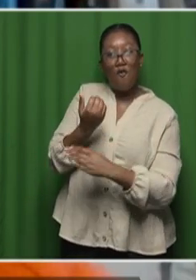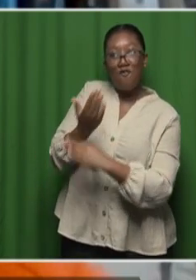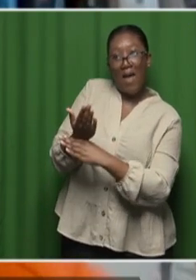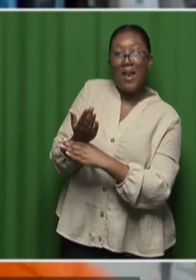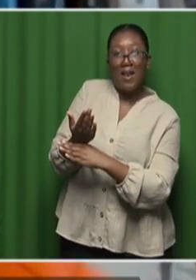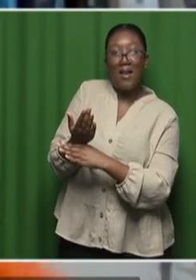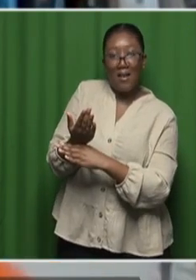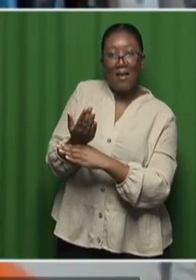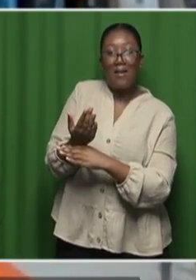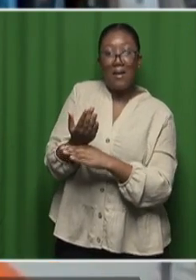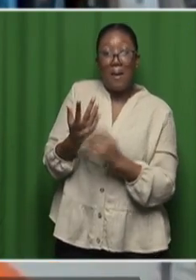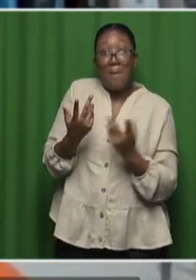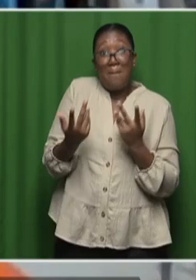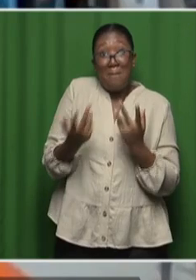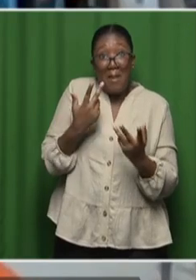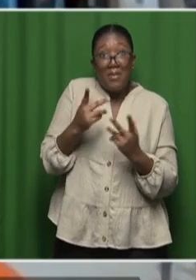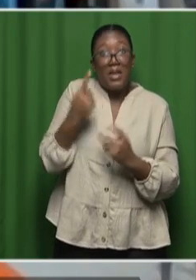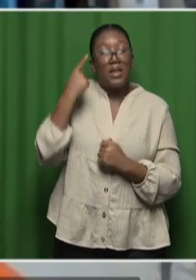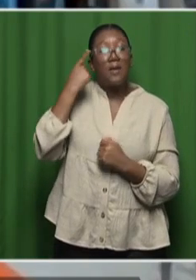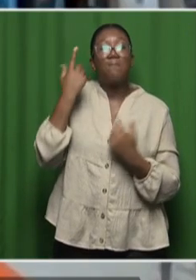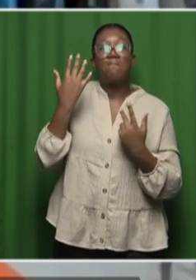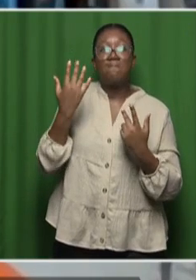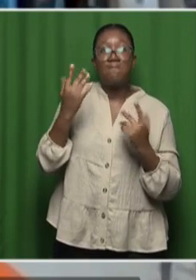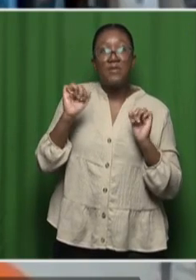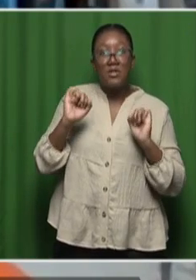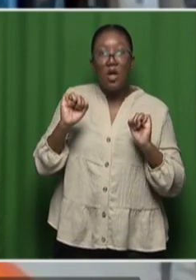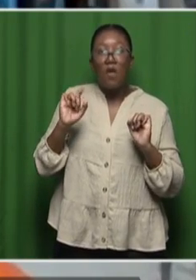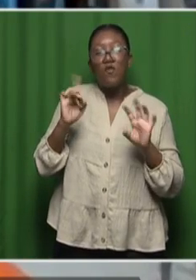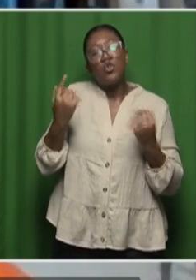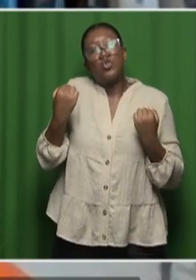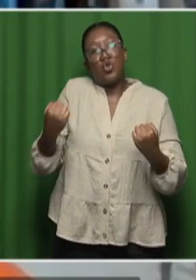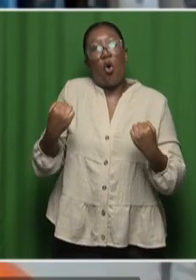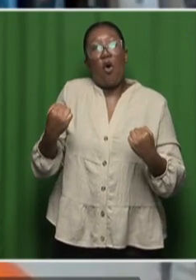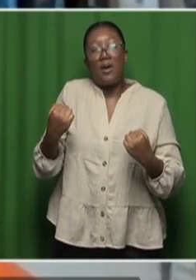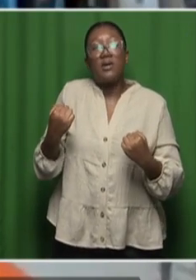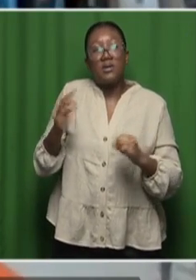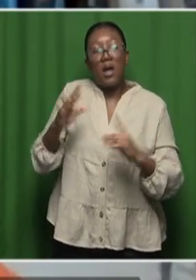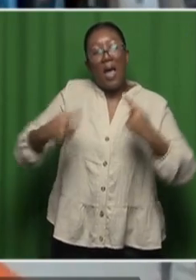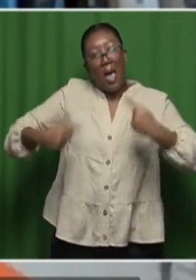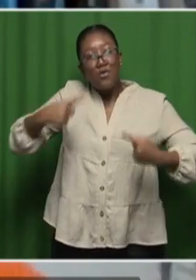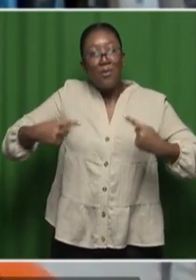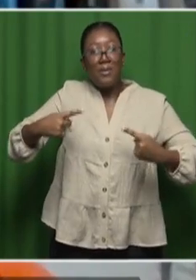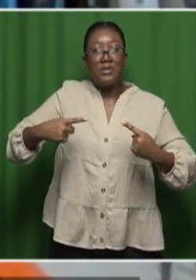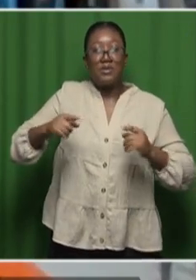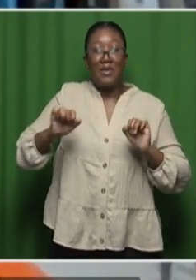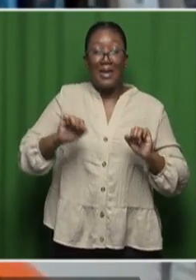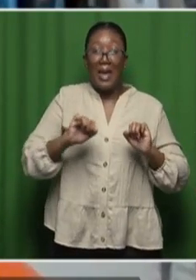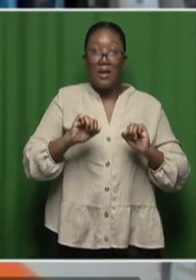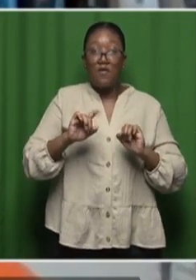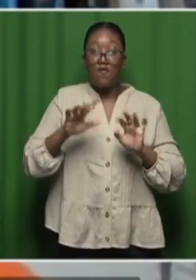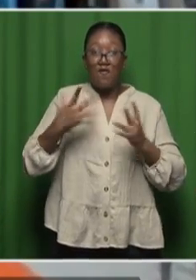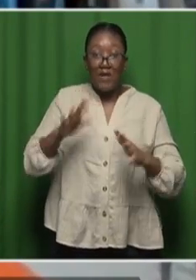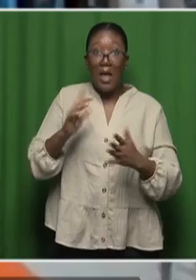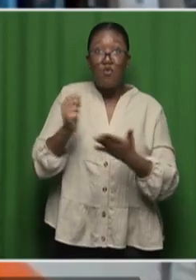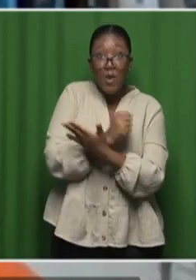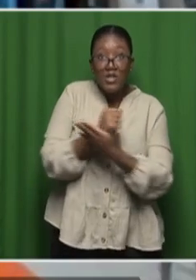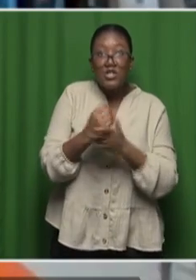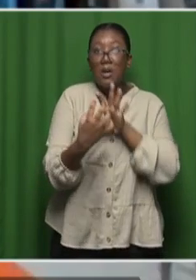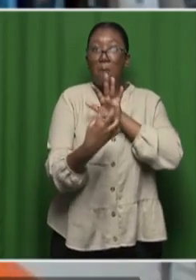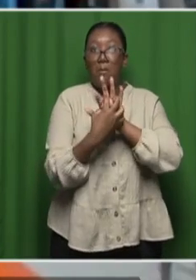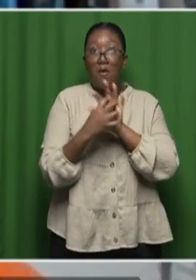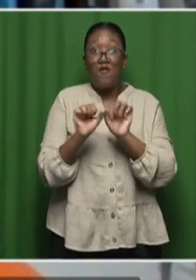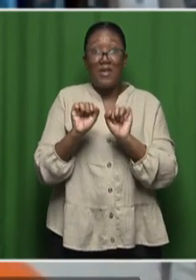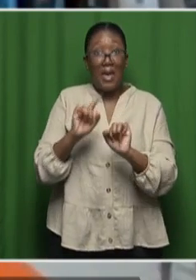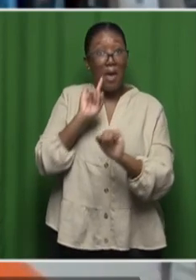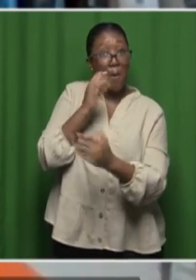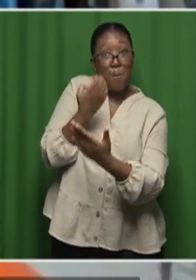At the end of the day, if that is a valid and enforceable registered trademark, and that can be proved, that